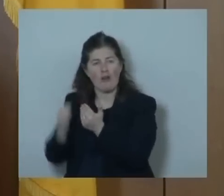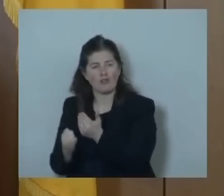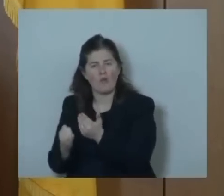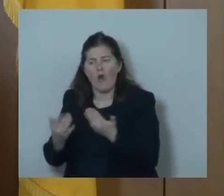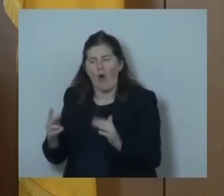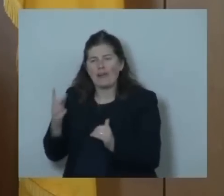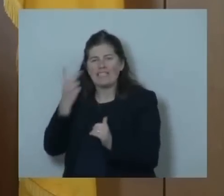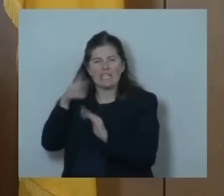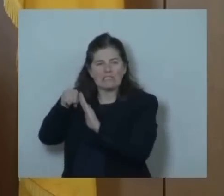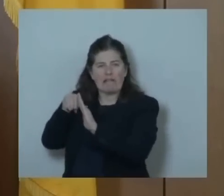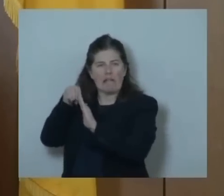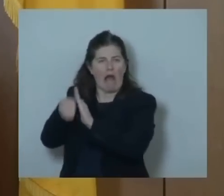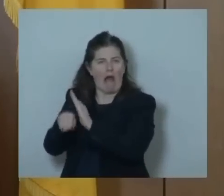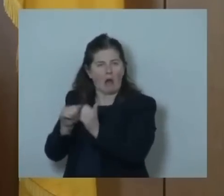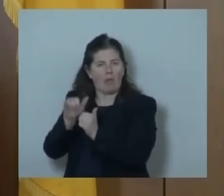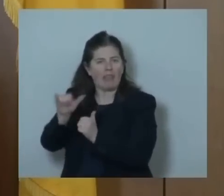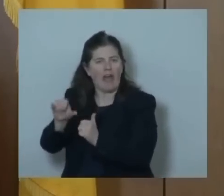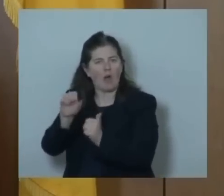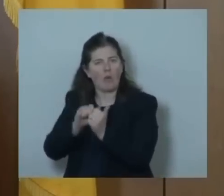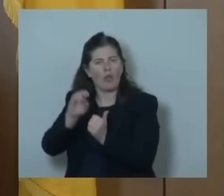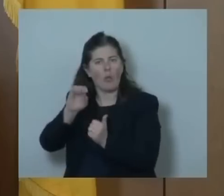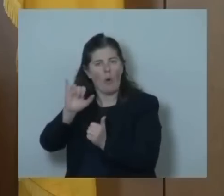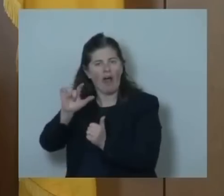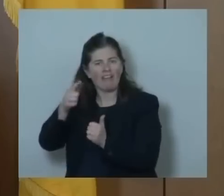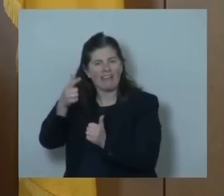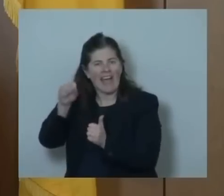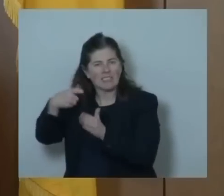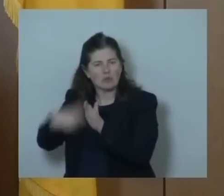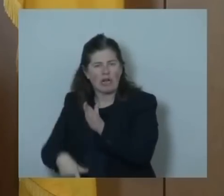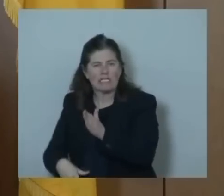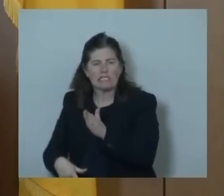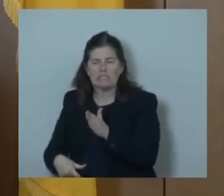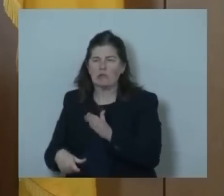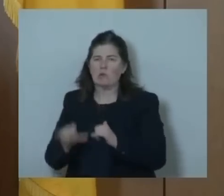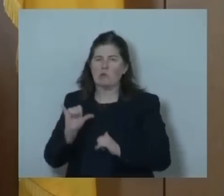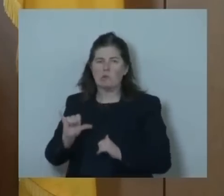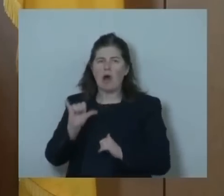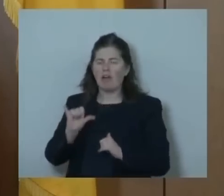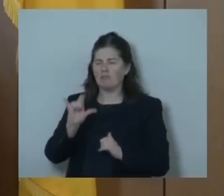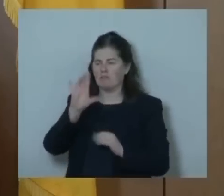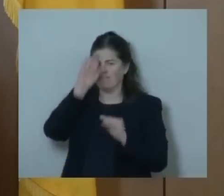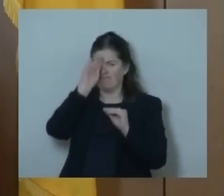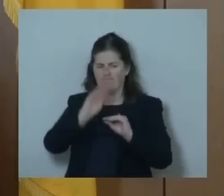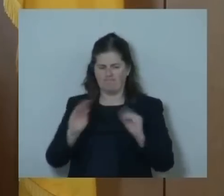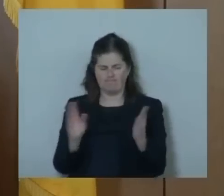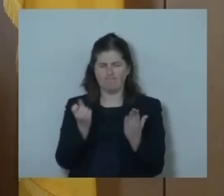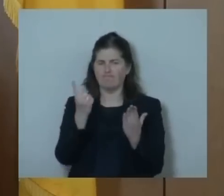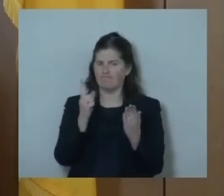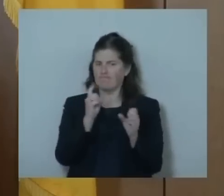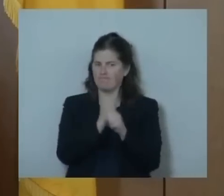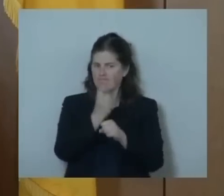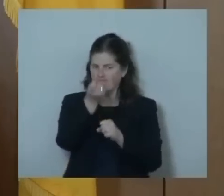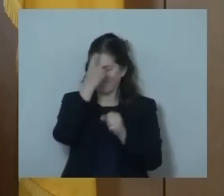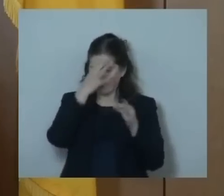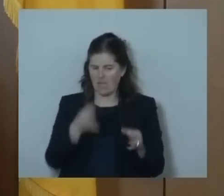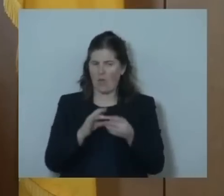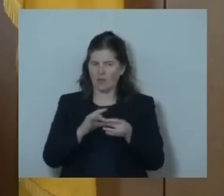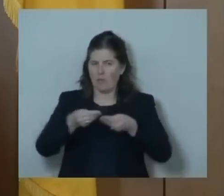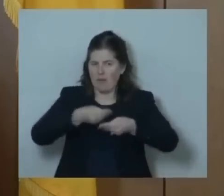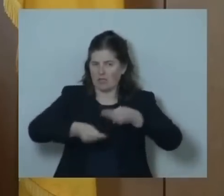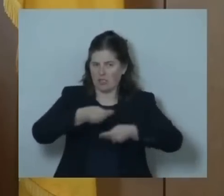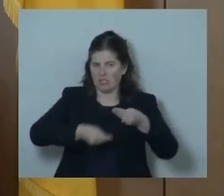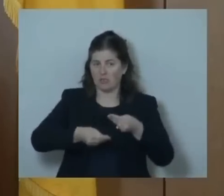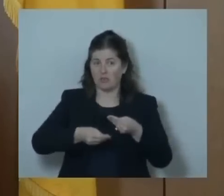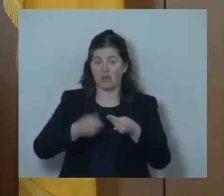see a decline in oil and gas prices. And I've got to be clear about what the budget is. We also, well